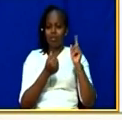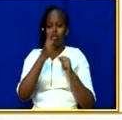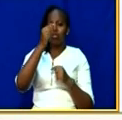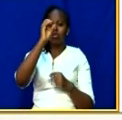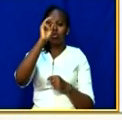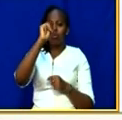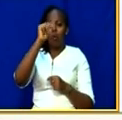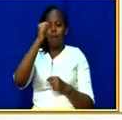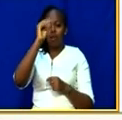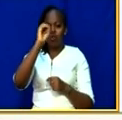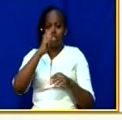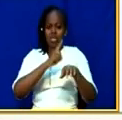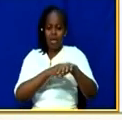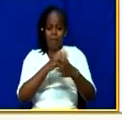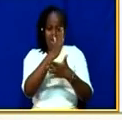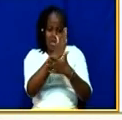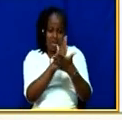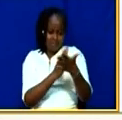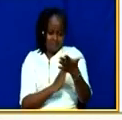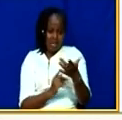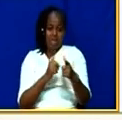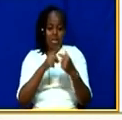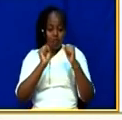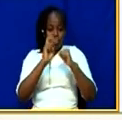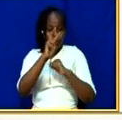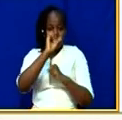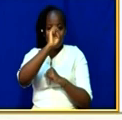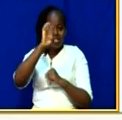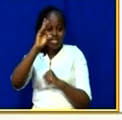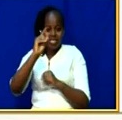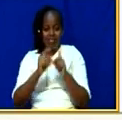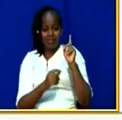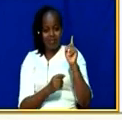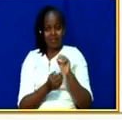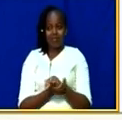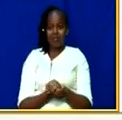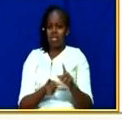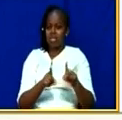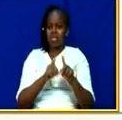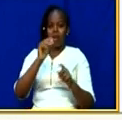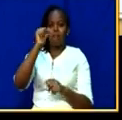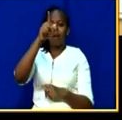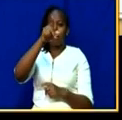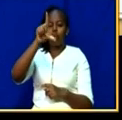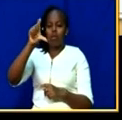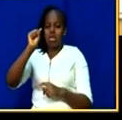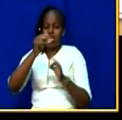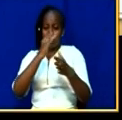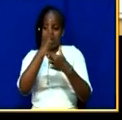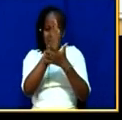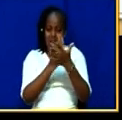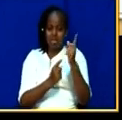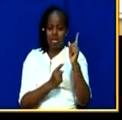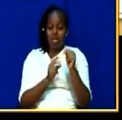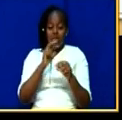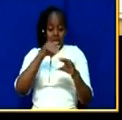it and you'll see those Yes. particular So you seeds. just slice it into Just two. slice it into two and you'll see. Just like an apple. If I was to slice this, Yes.